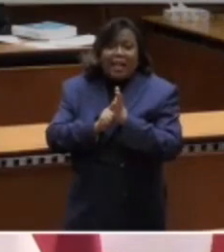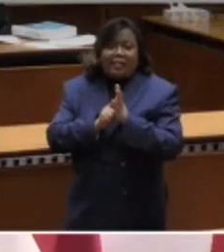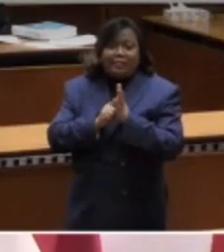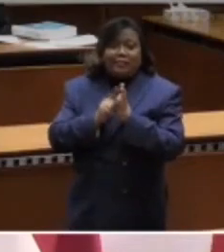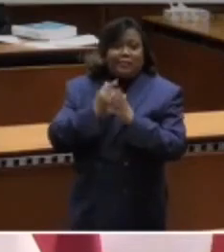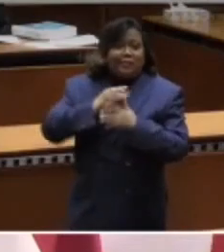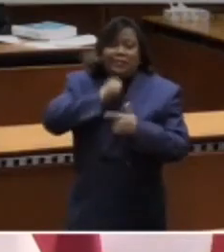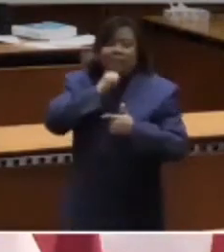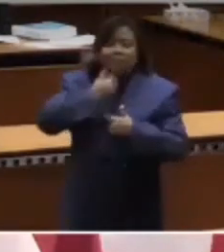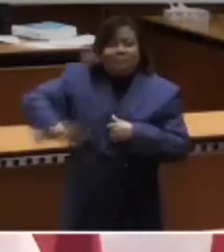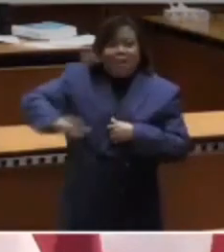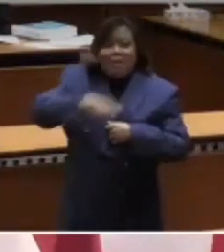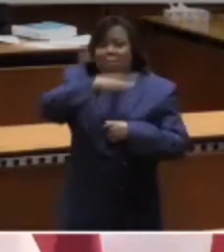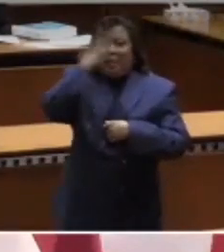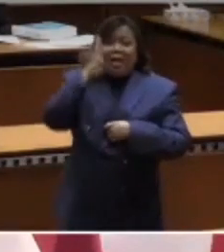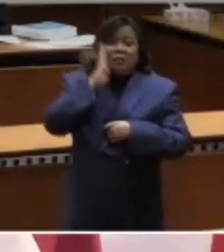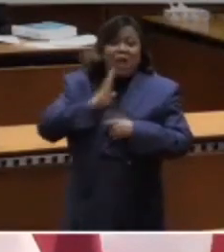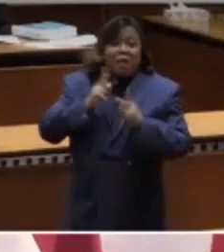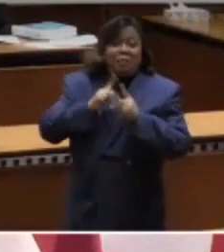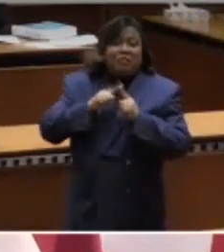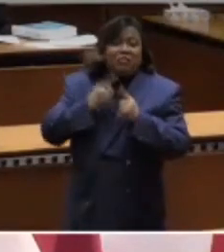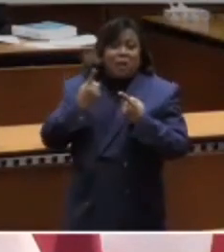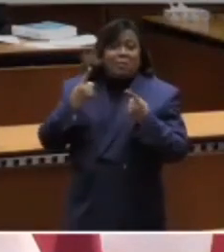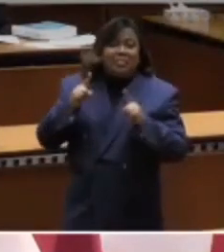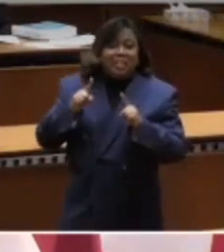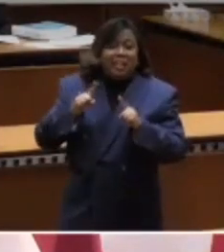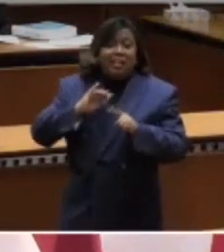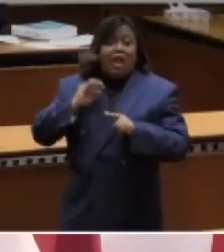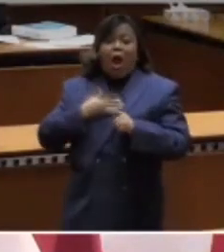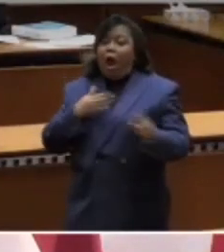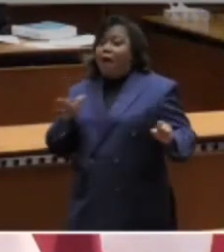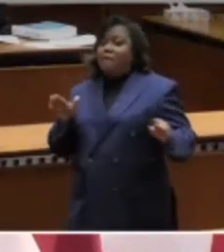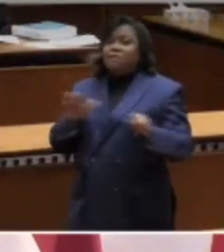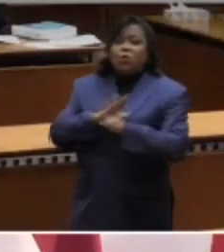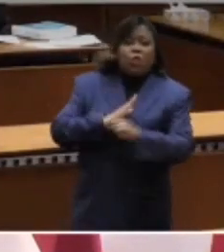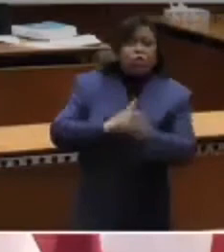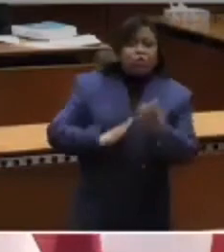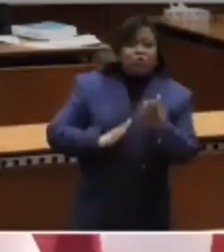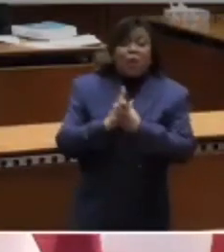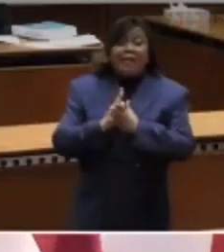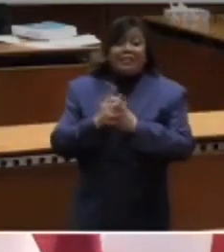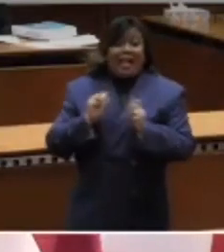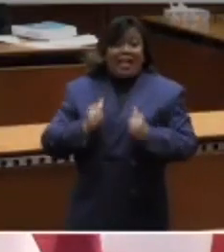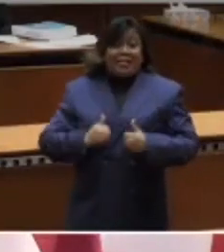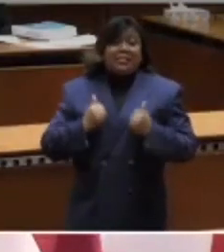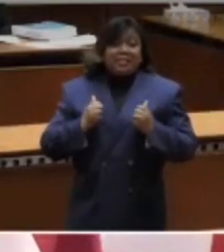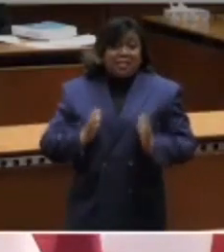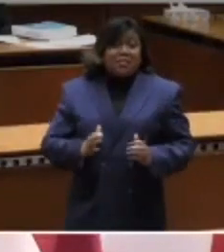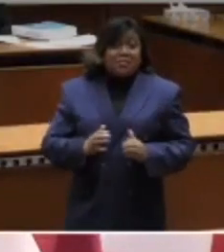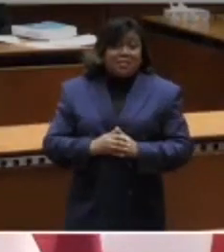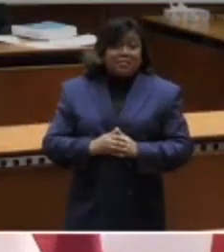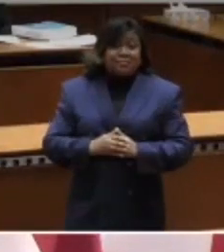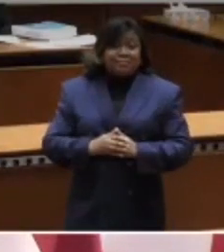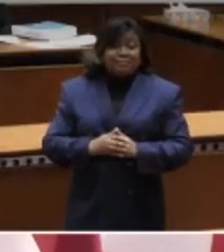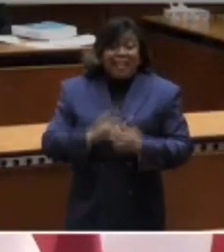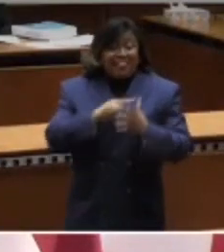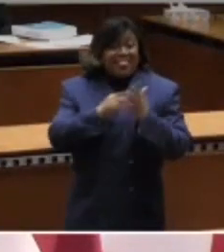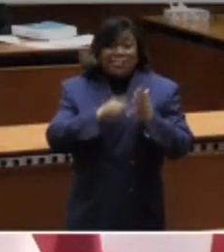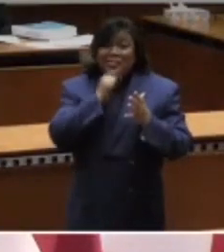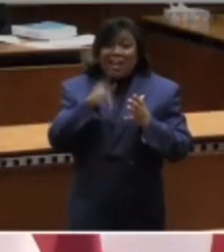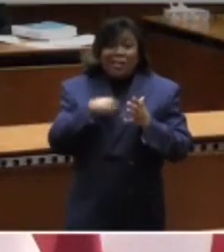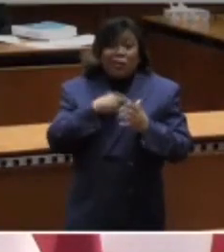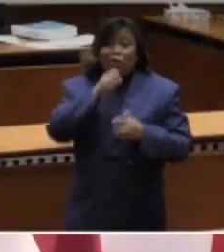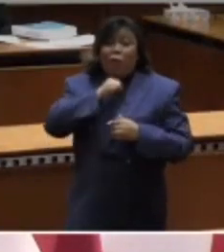depriving Black and Brown people from achieving our full rights as citizens. And these are not